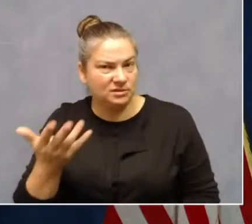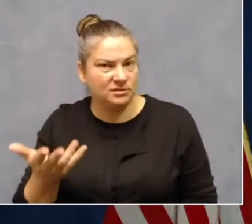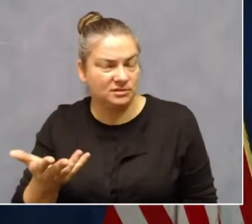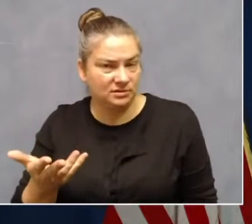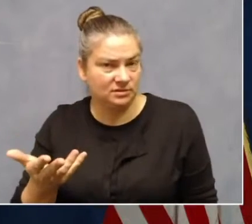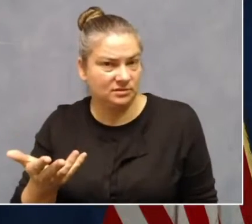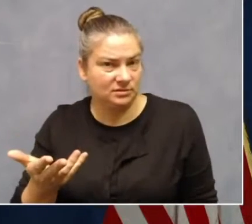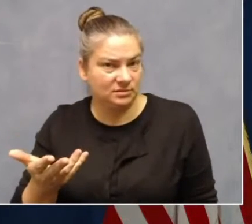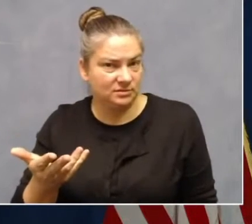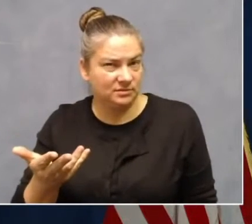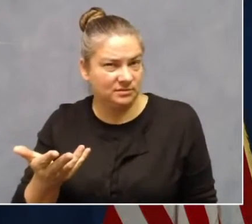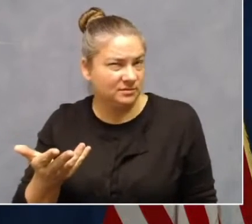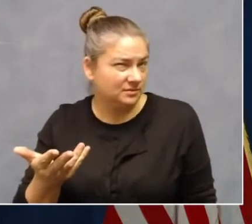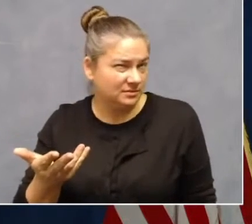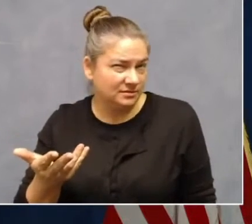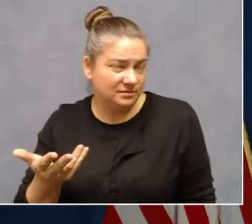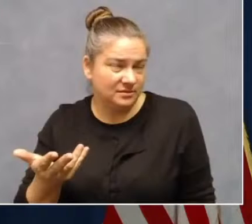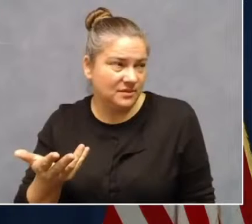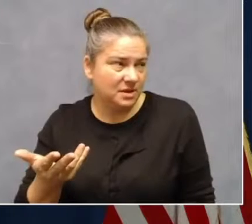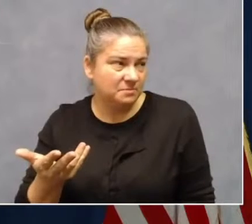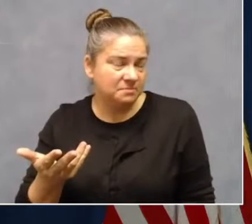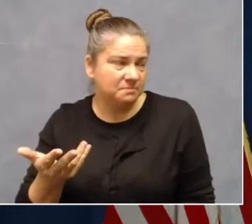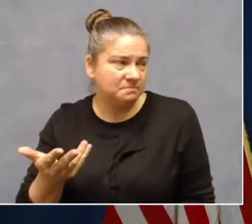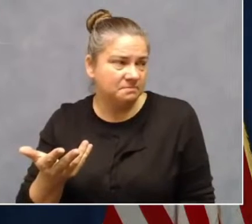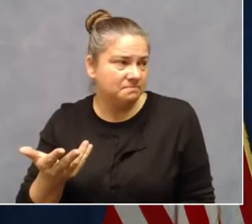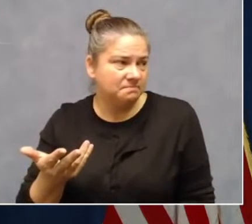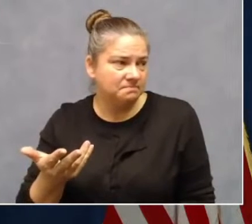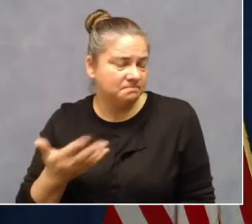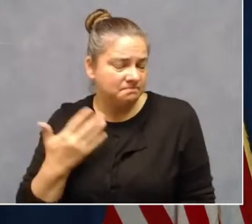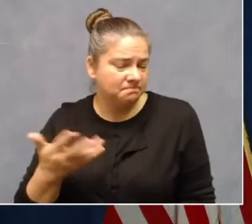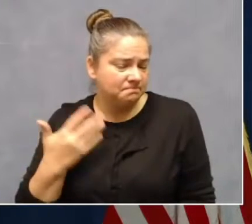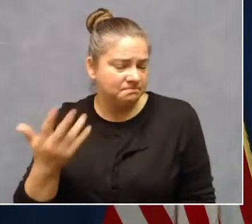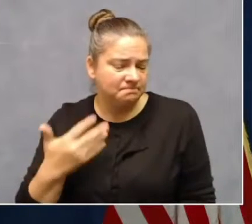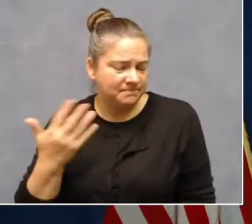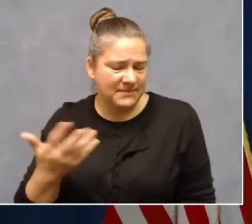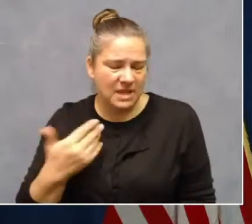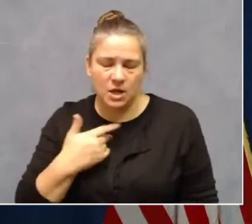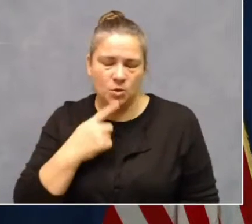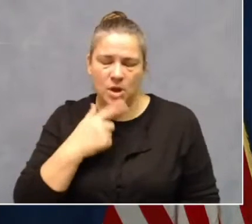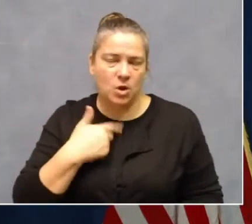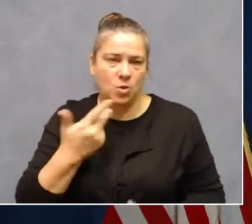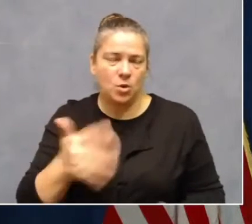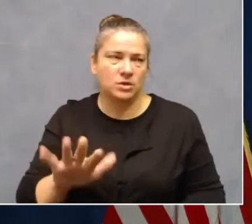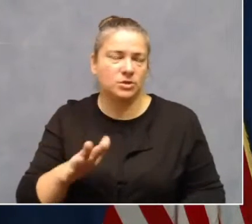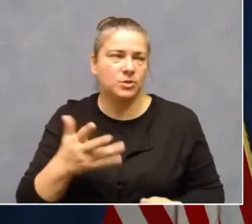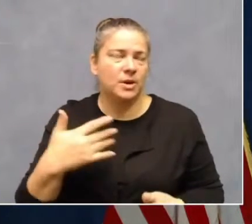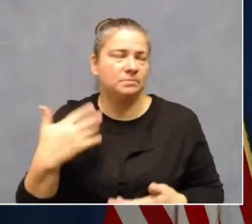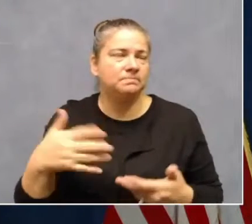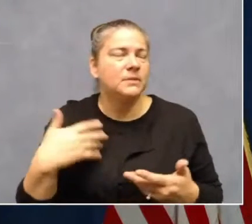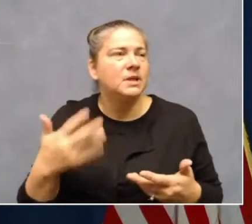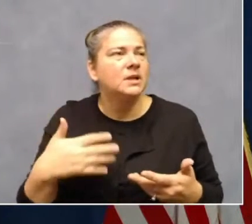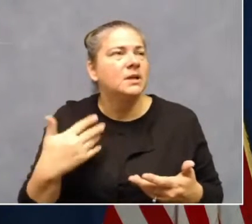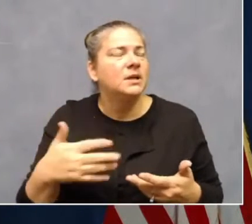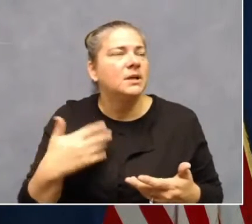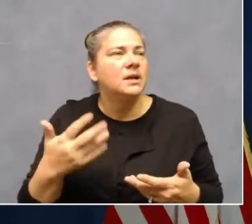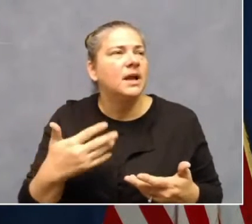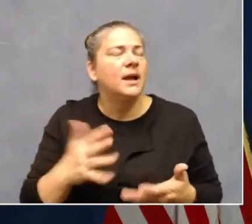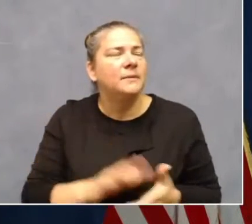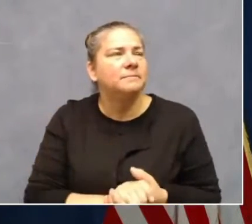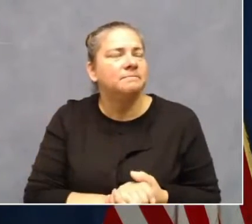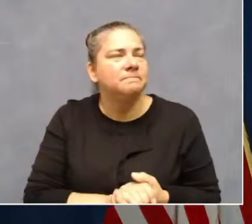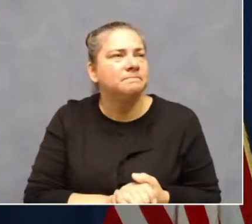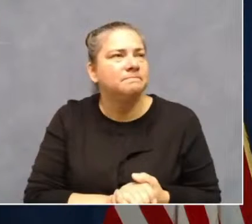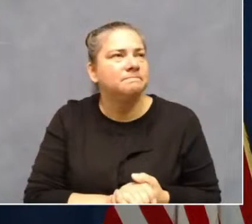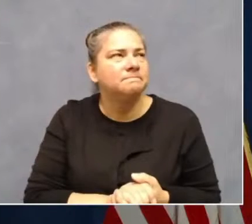You know, we're I don't want to get involved in directly involved in